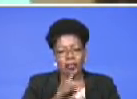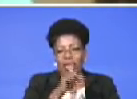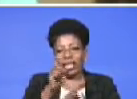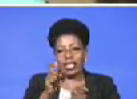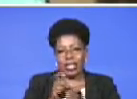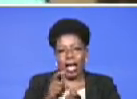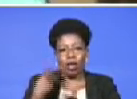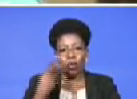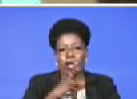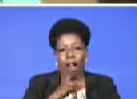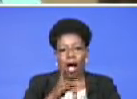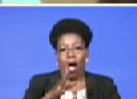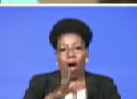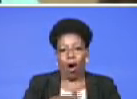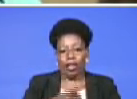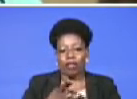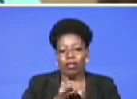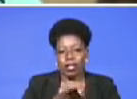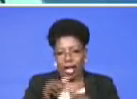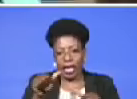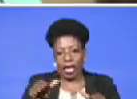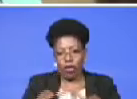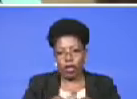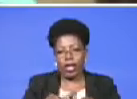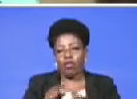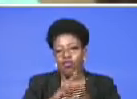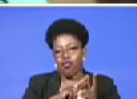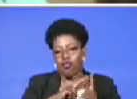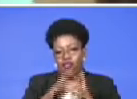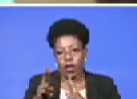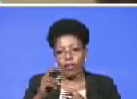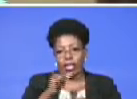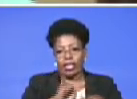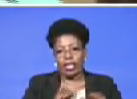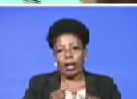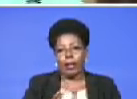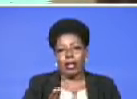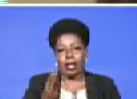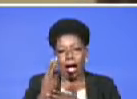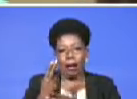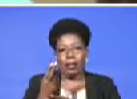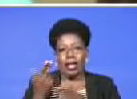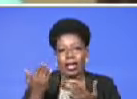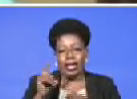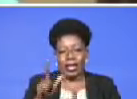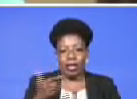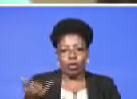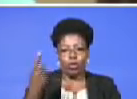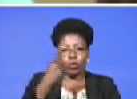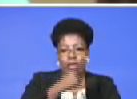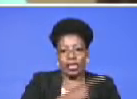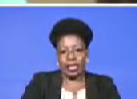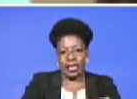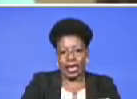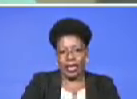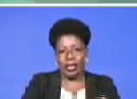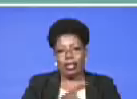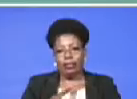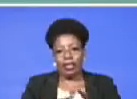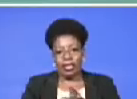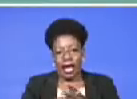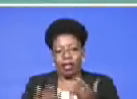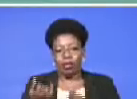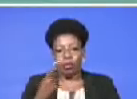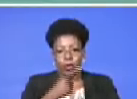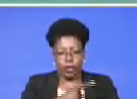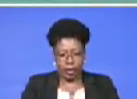We are on the regatta site now as they get set for the entertainment coming up later on today. But the first series races got started today in Elizabeth